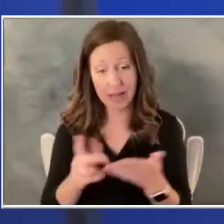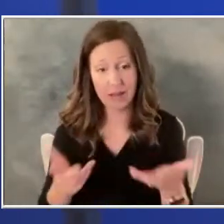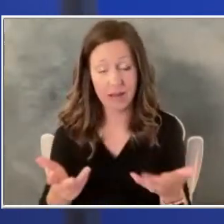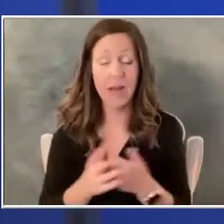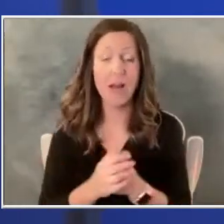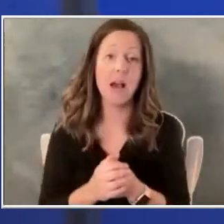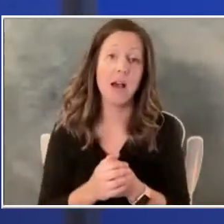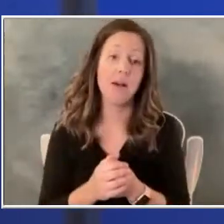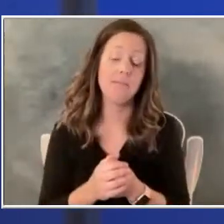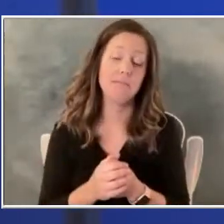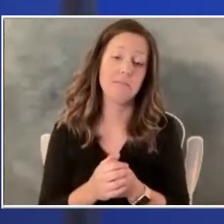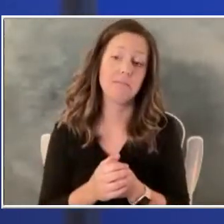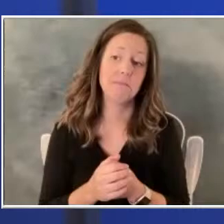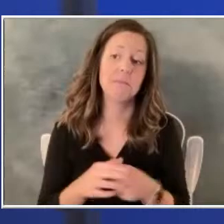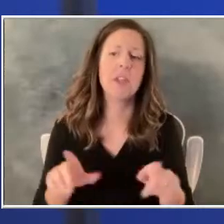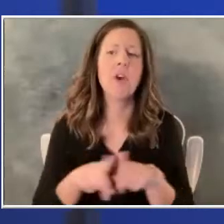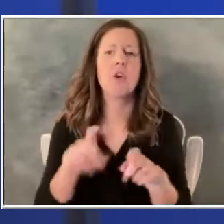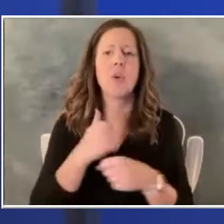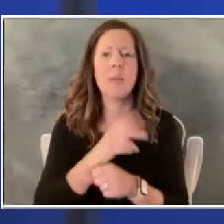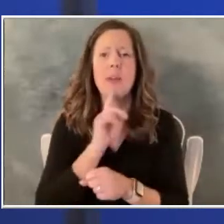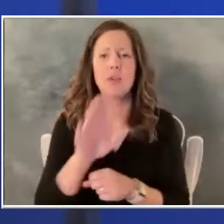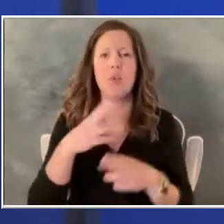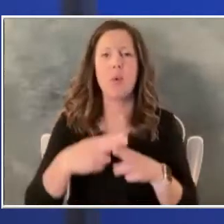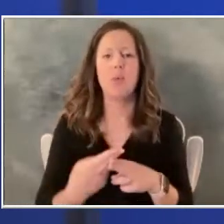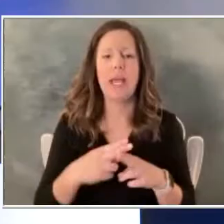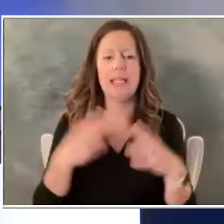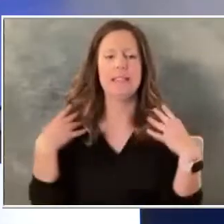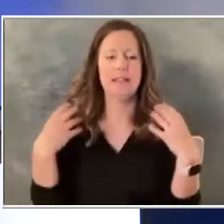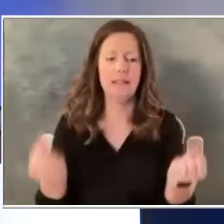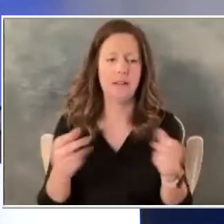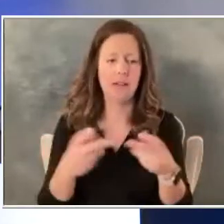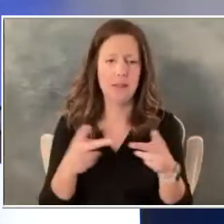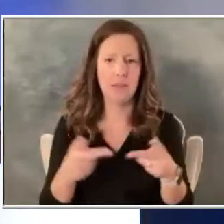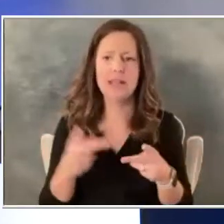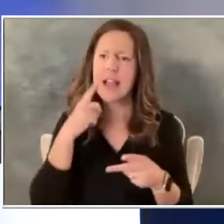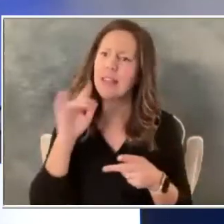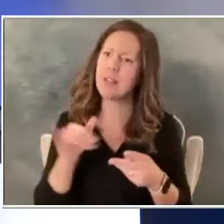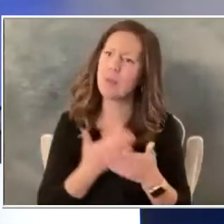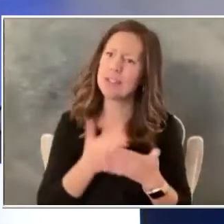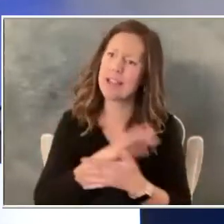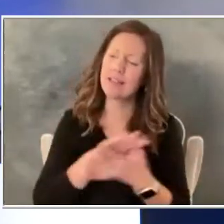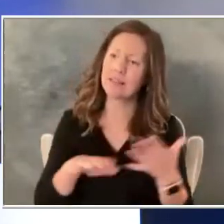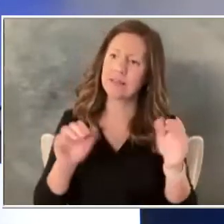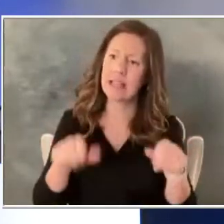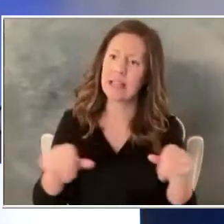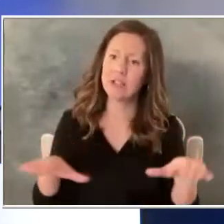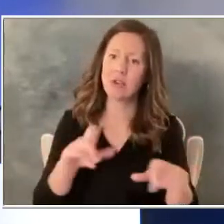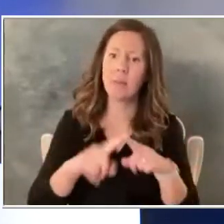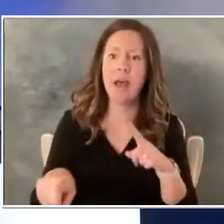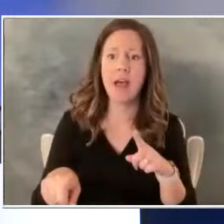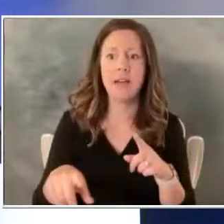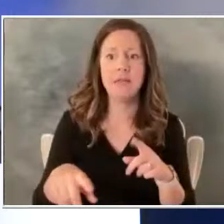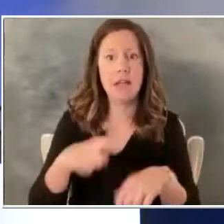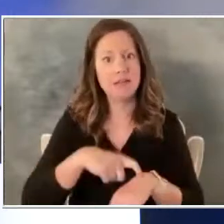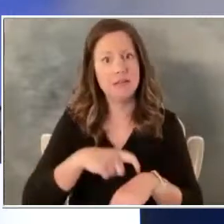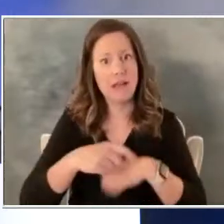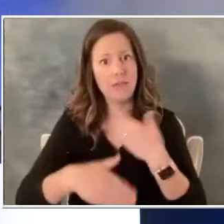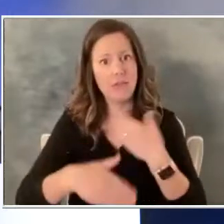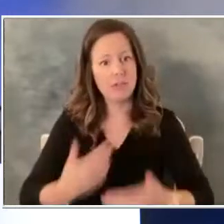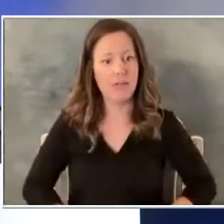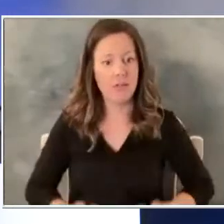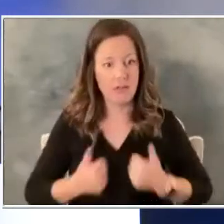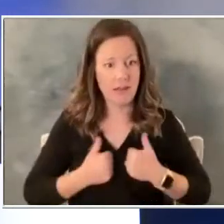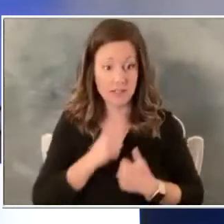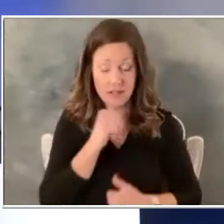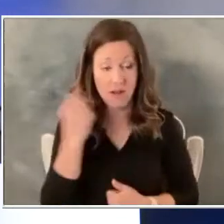and keep your weight in a healthy place. I think these things are doable, but it's as time goes on in our lives, it's not always easy.